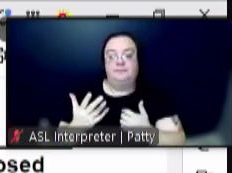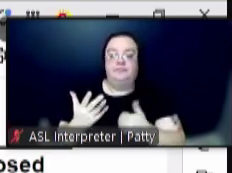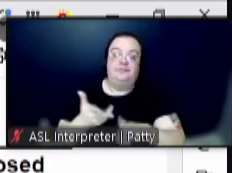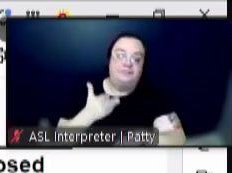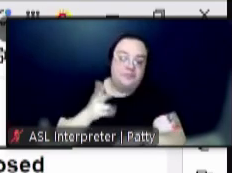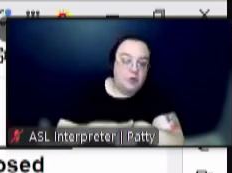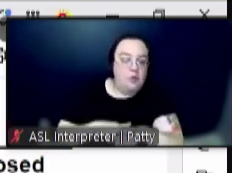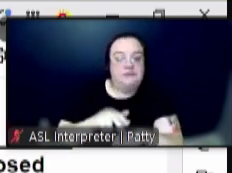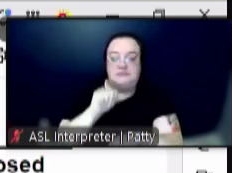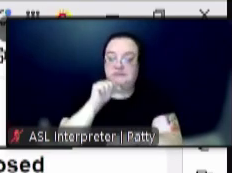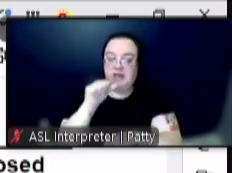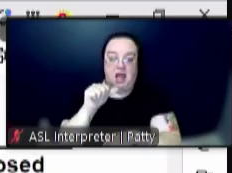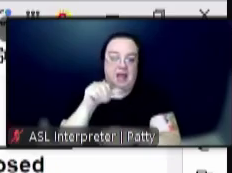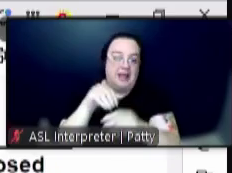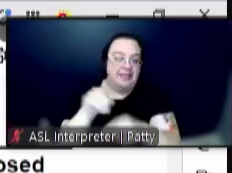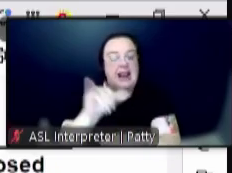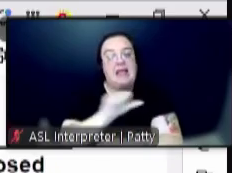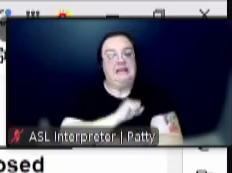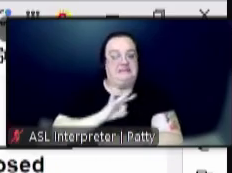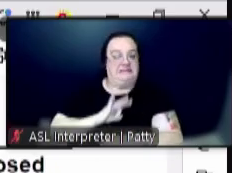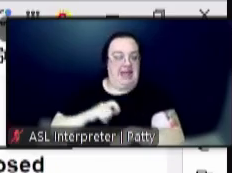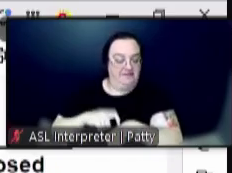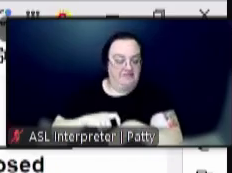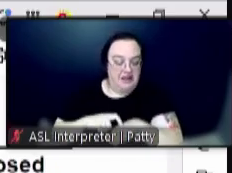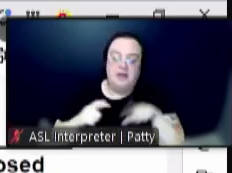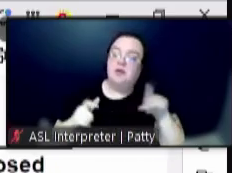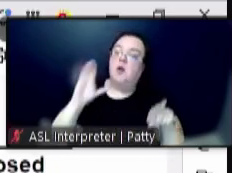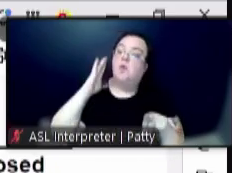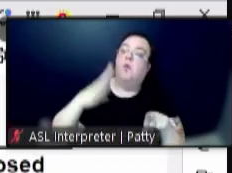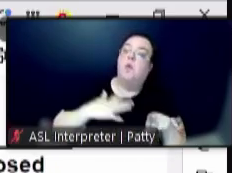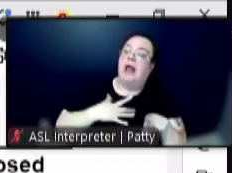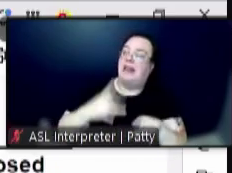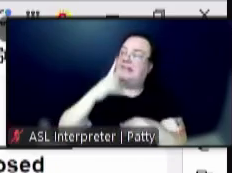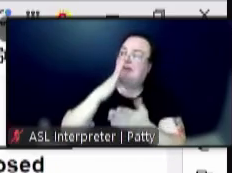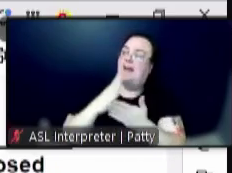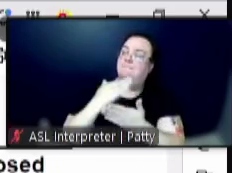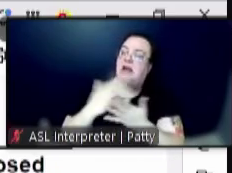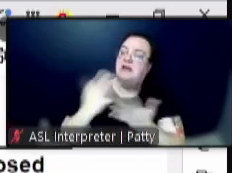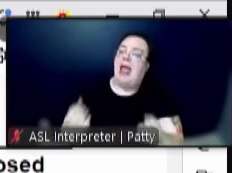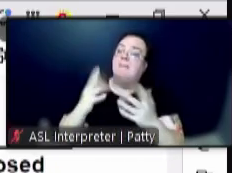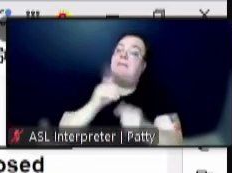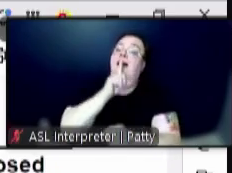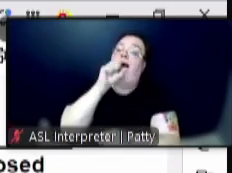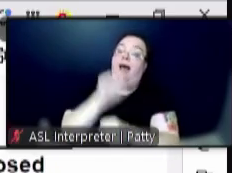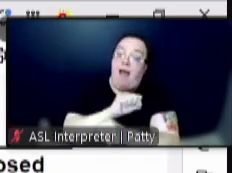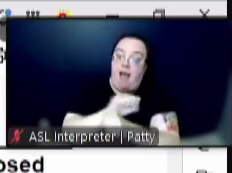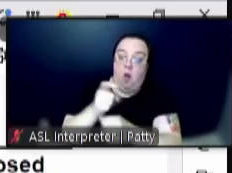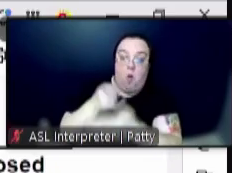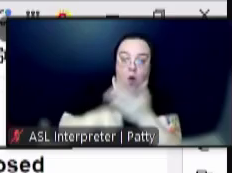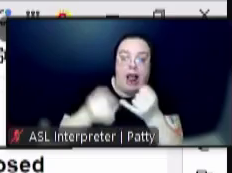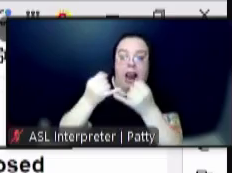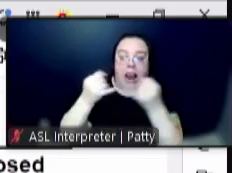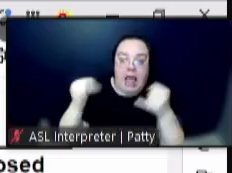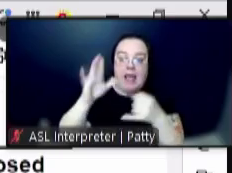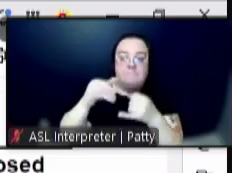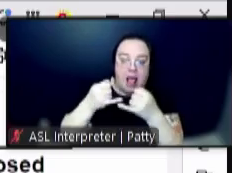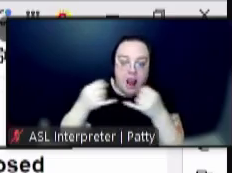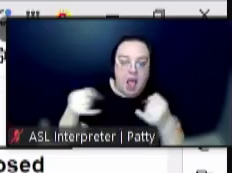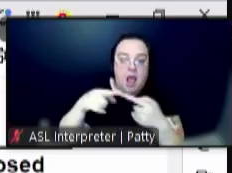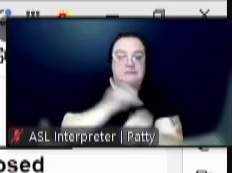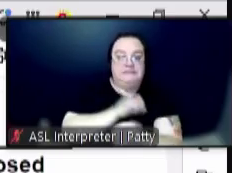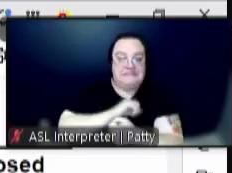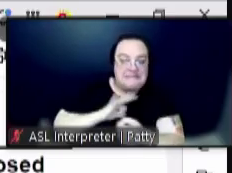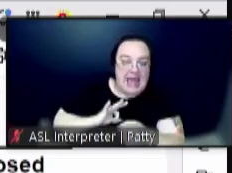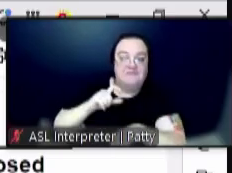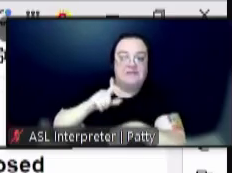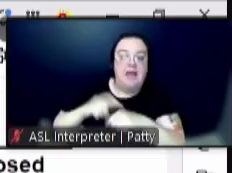time. I would like to see a budget though, of what it would actually cost, like line by line, staff time, all of it,